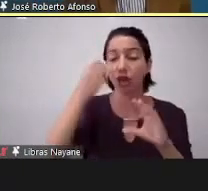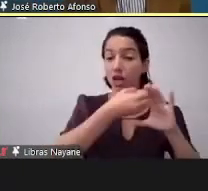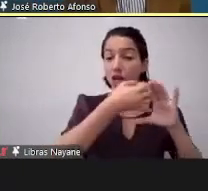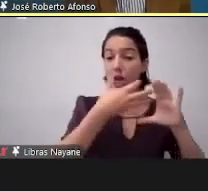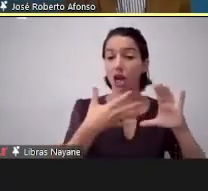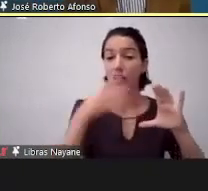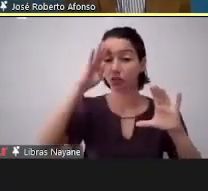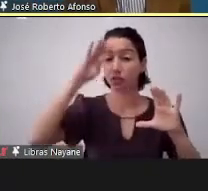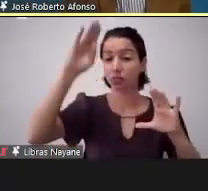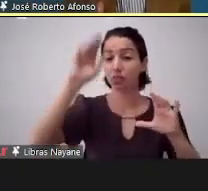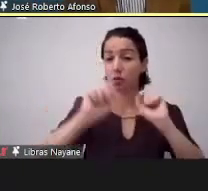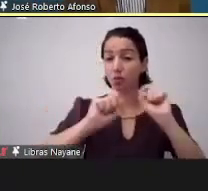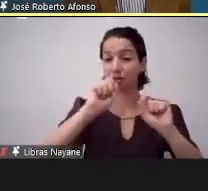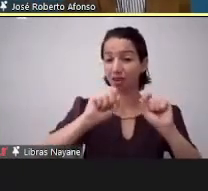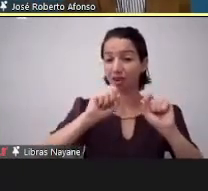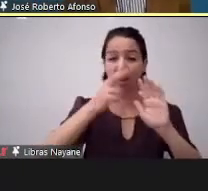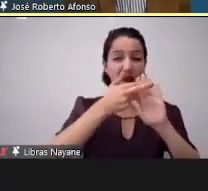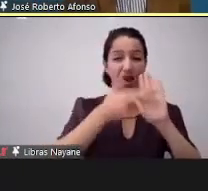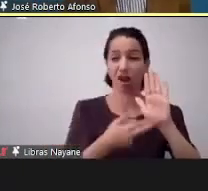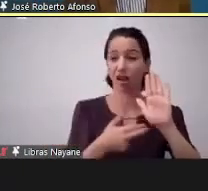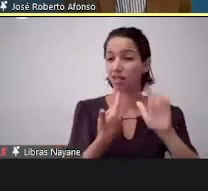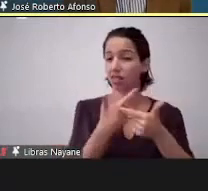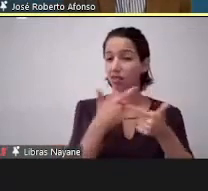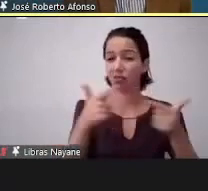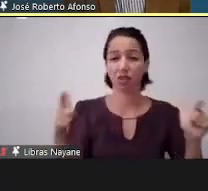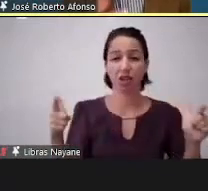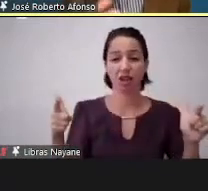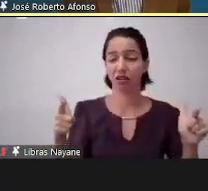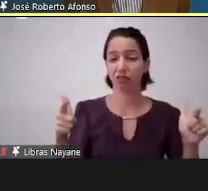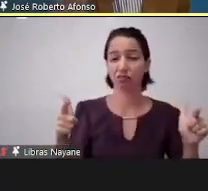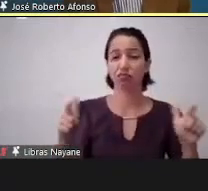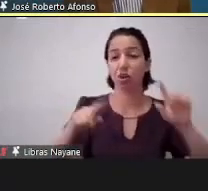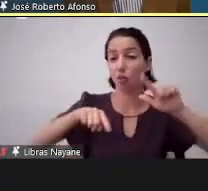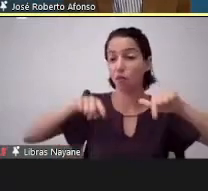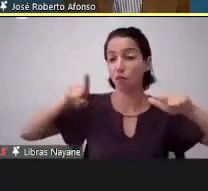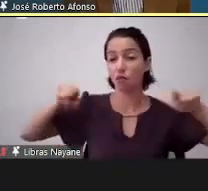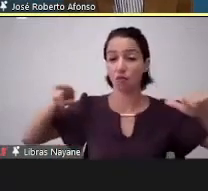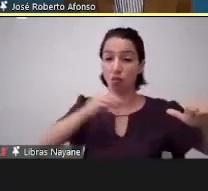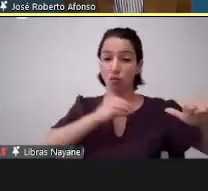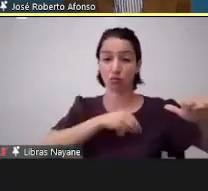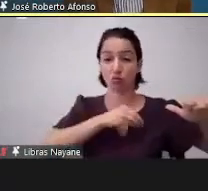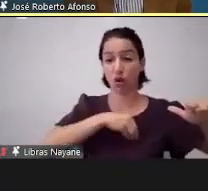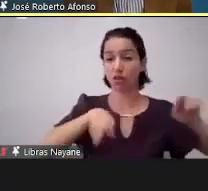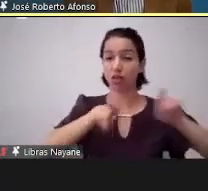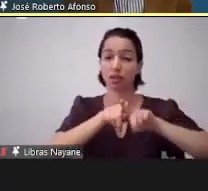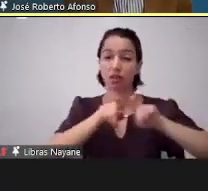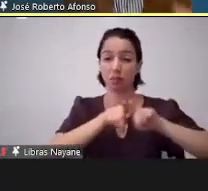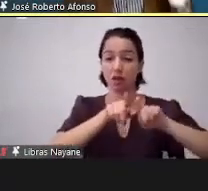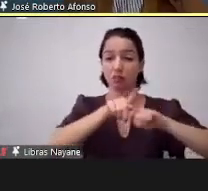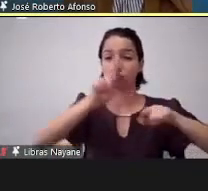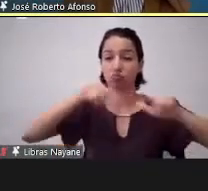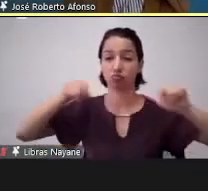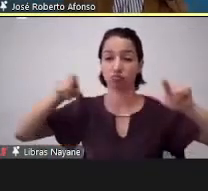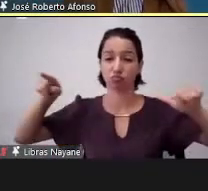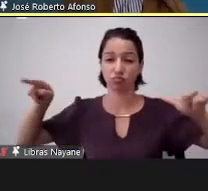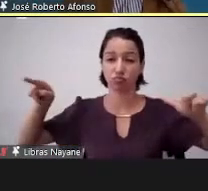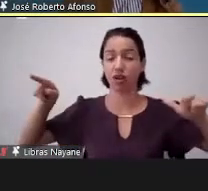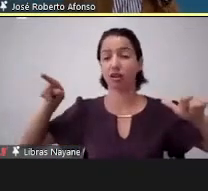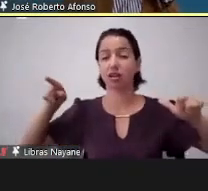positively and the flexibility, the power of choosing the time and the place of